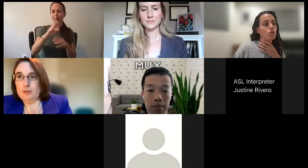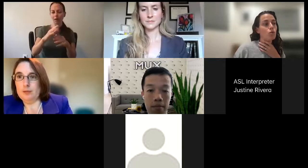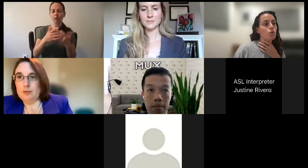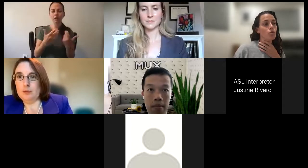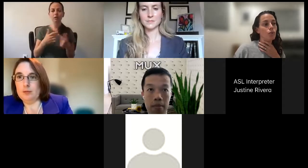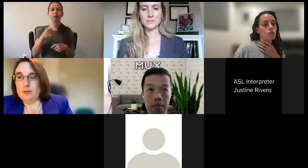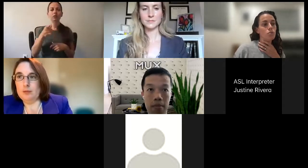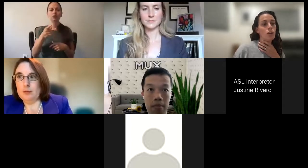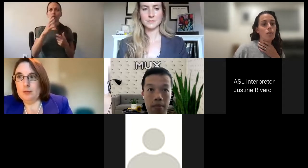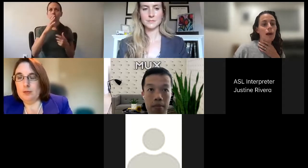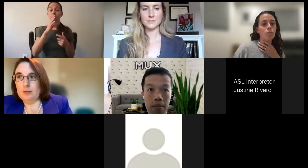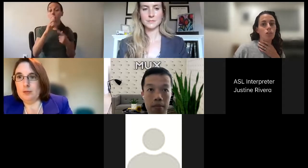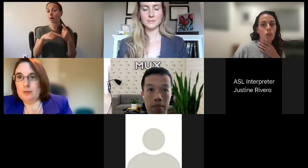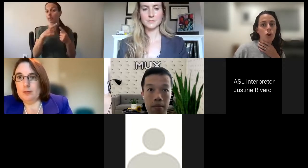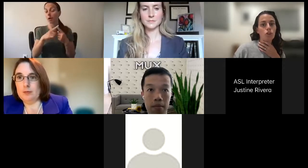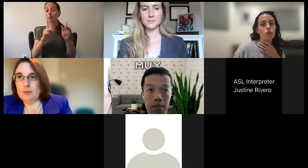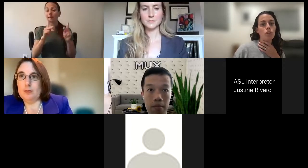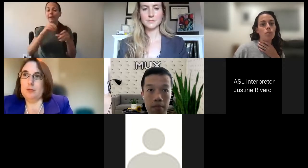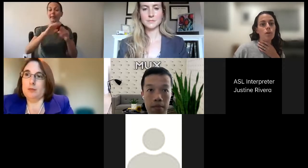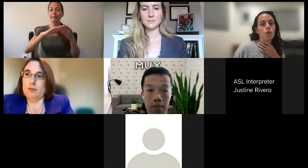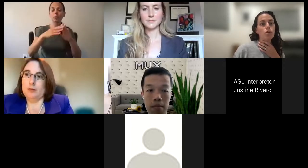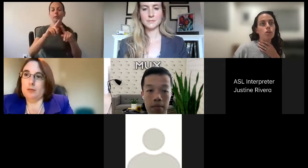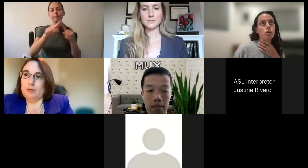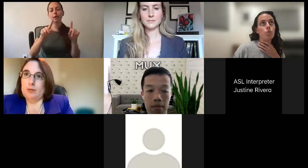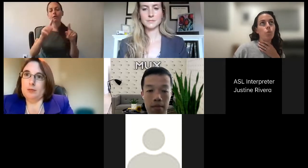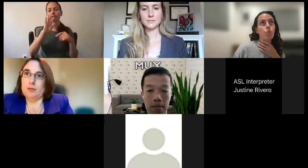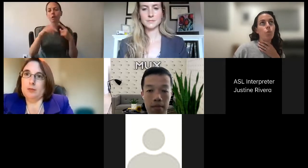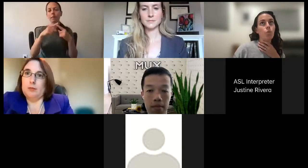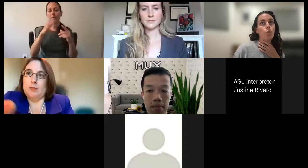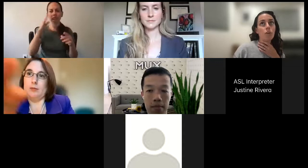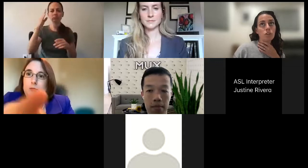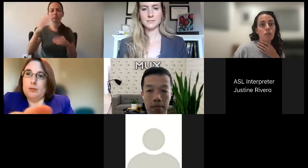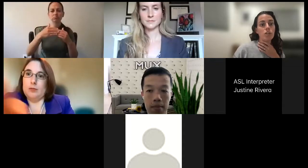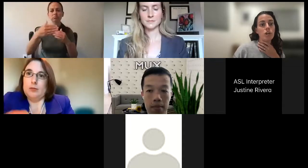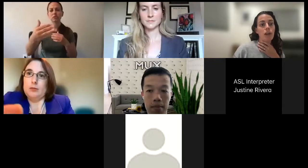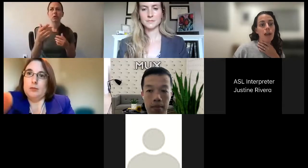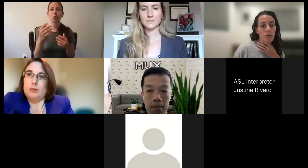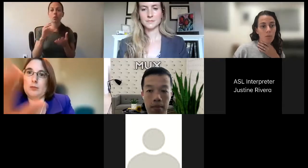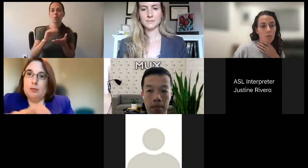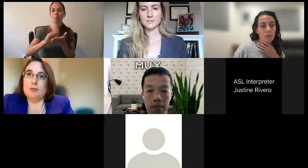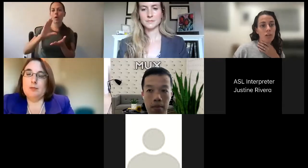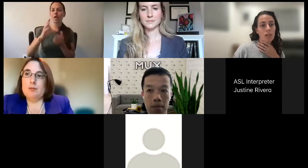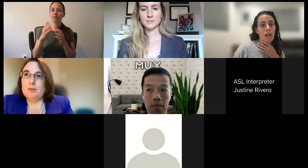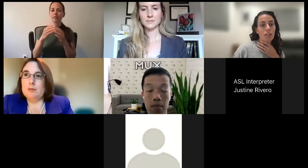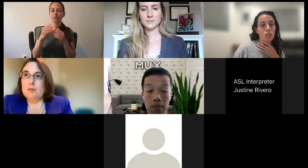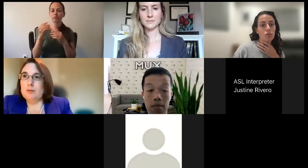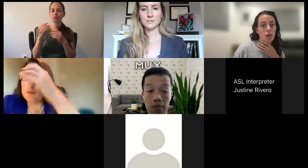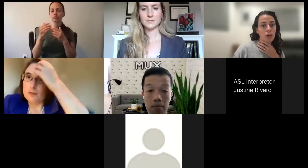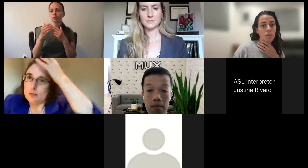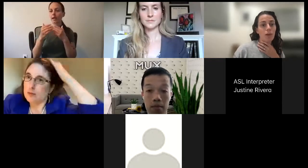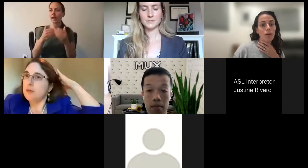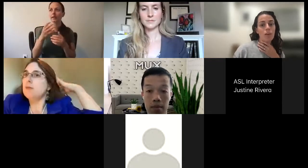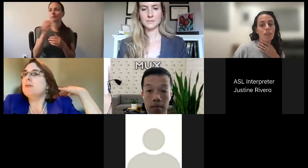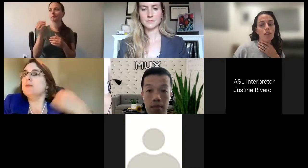talked to folks in this community about the long-term wealth generation and equity opportunity. Ashley, you